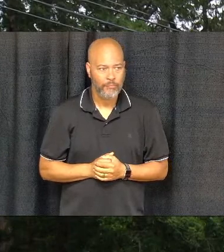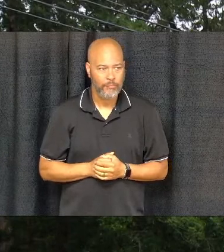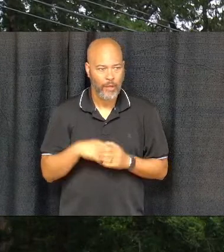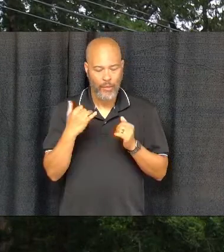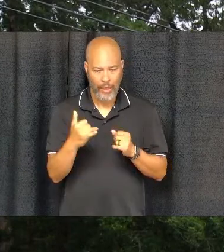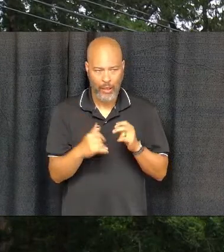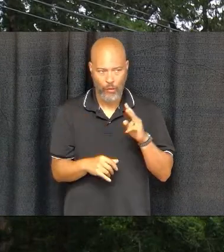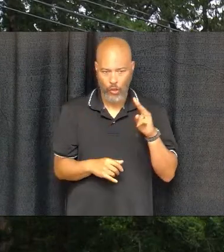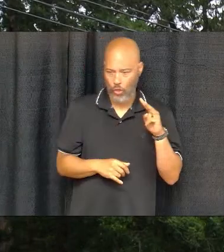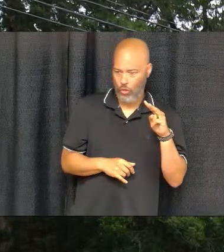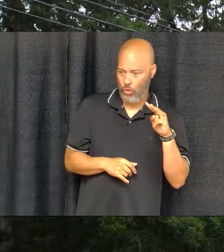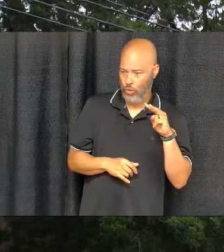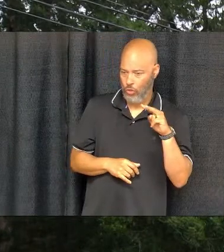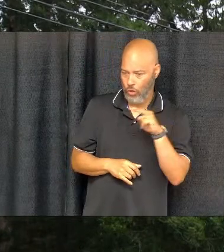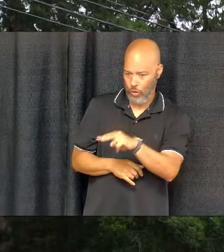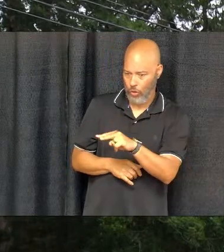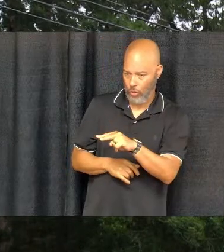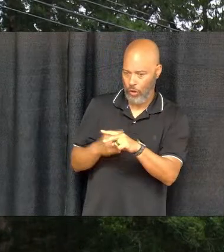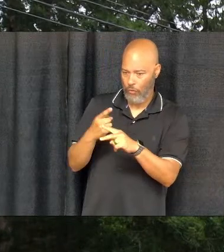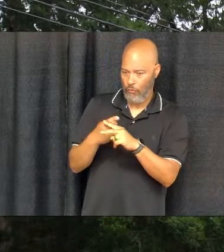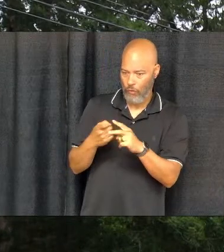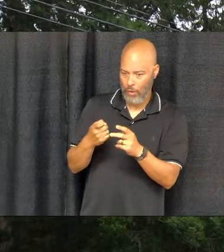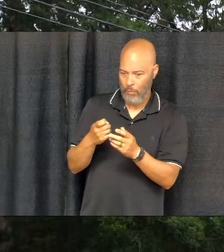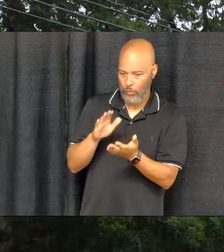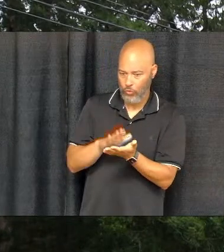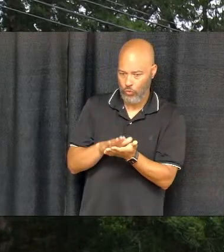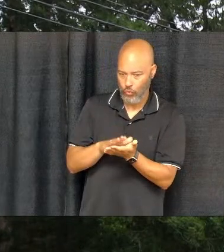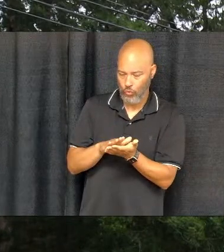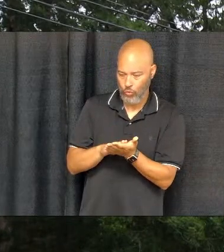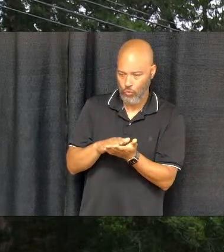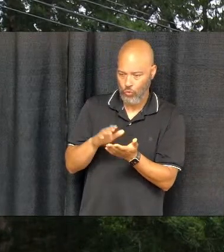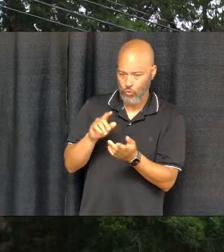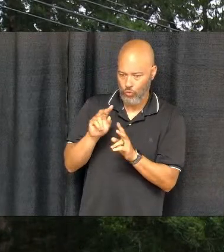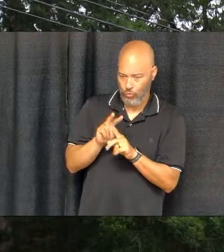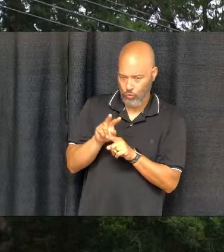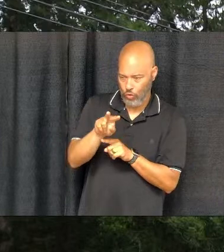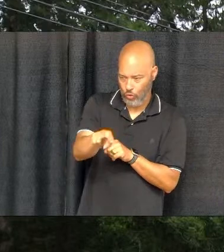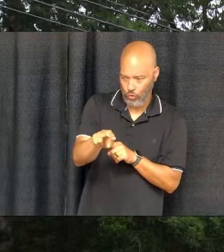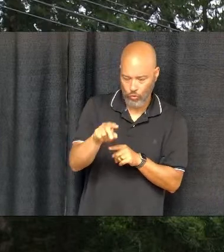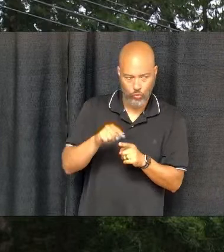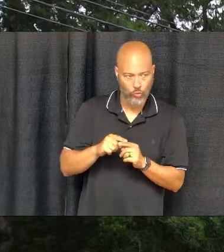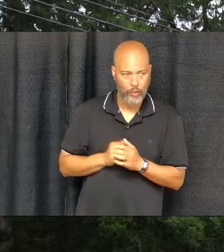And that's looking from the middle school driveway back toward the property.